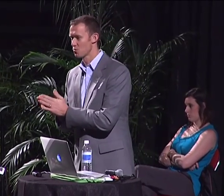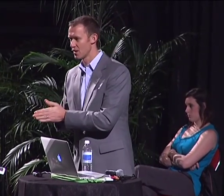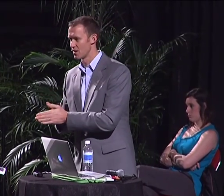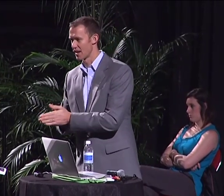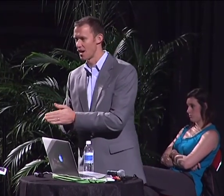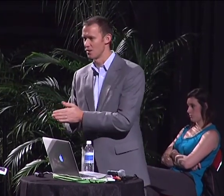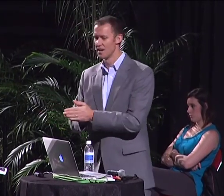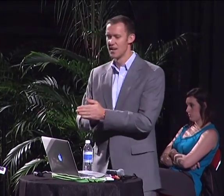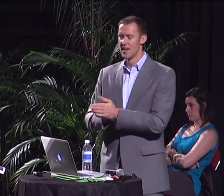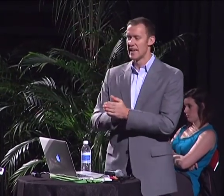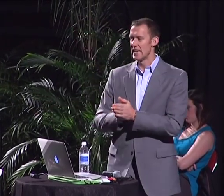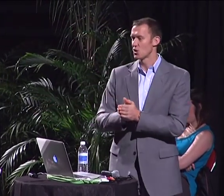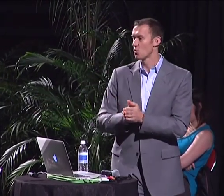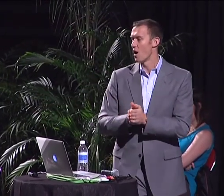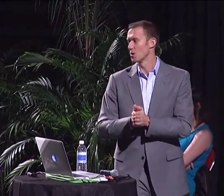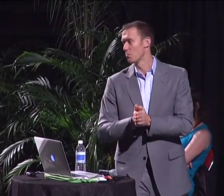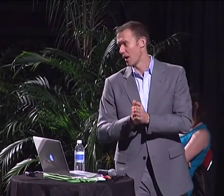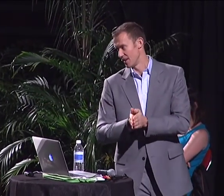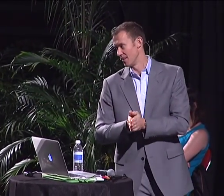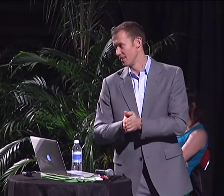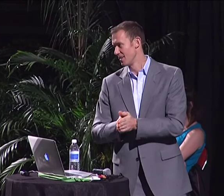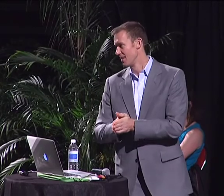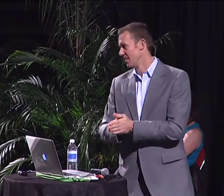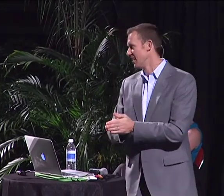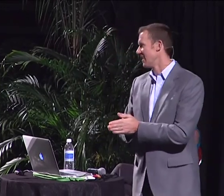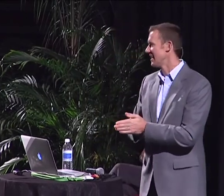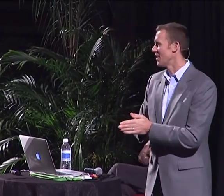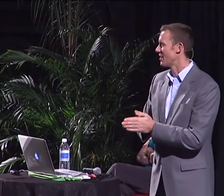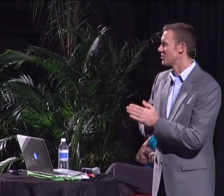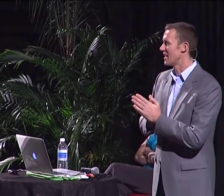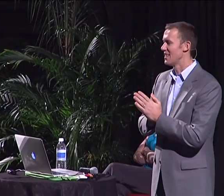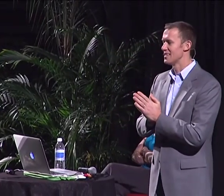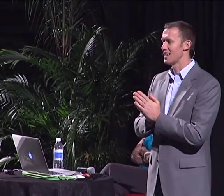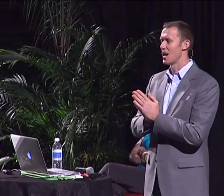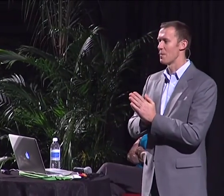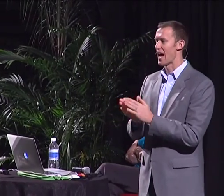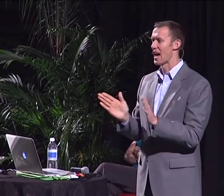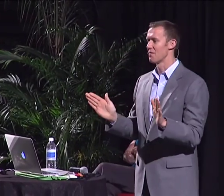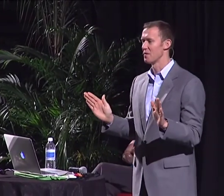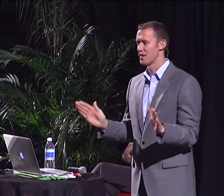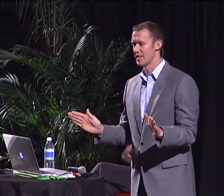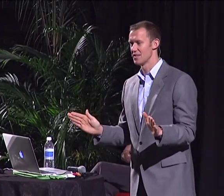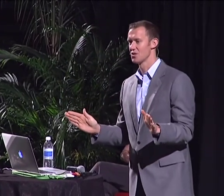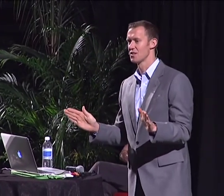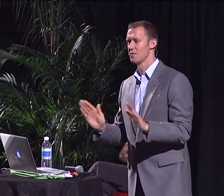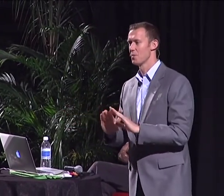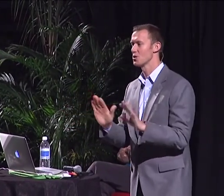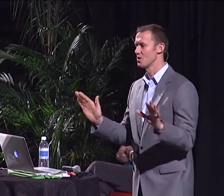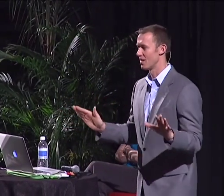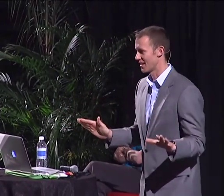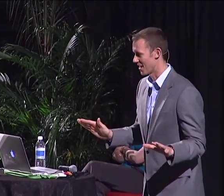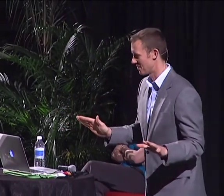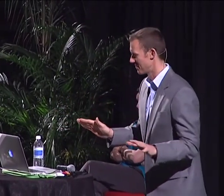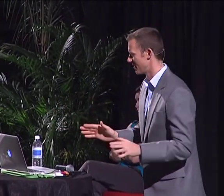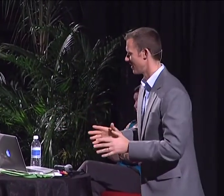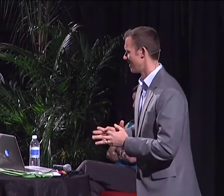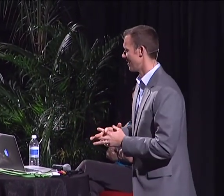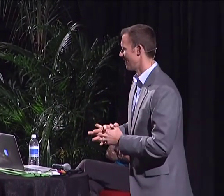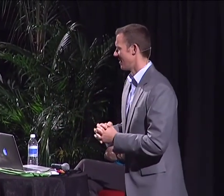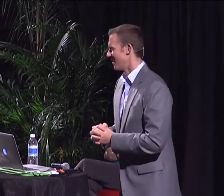their Twitter account hit the wrong button. He thought he was sending this out on behalf of his personal